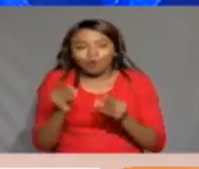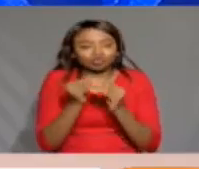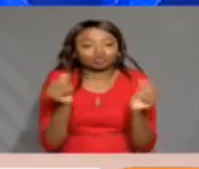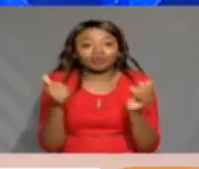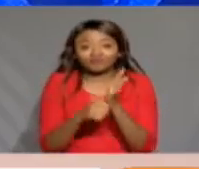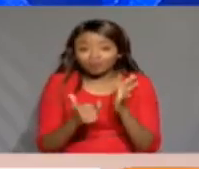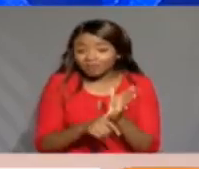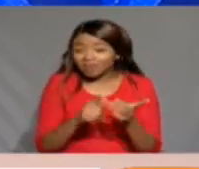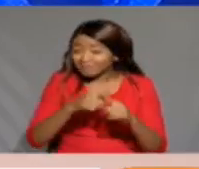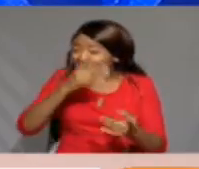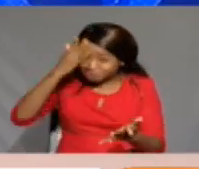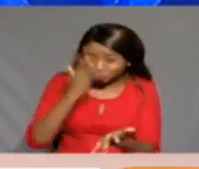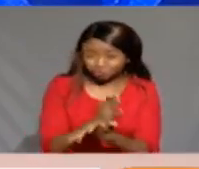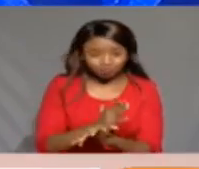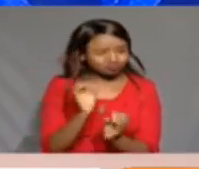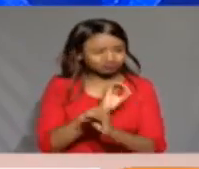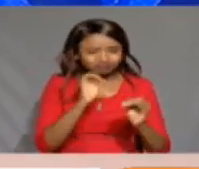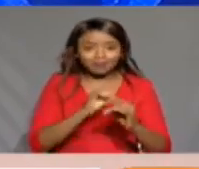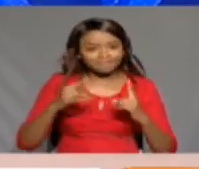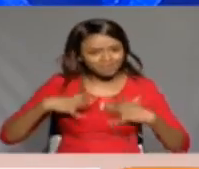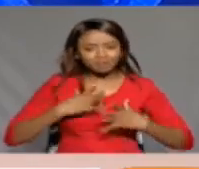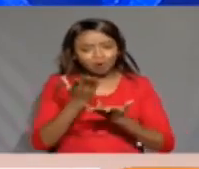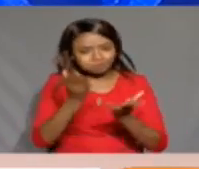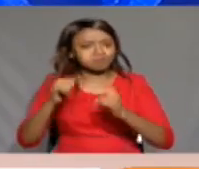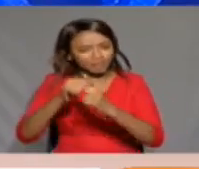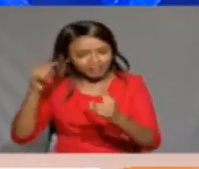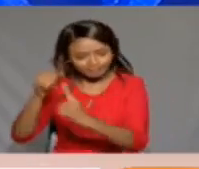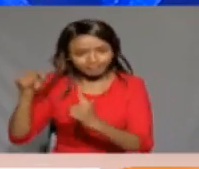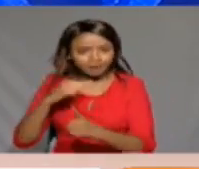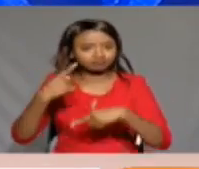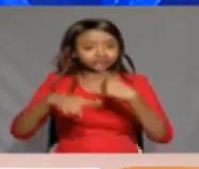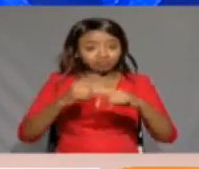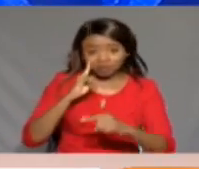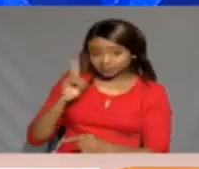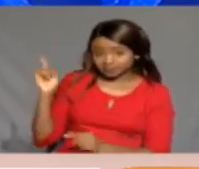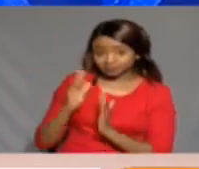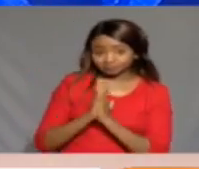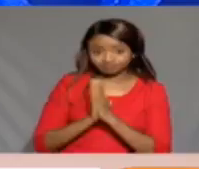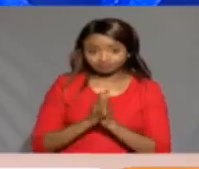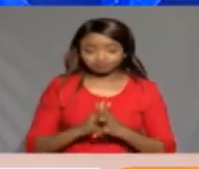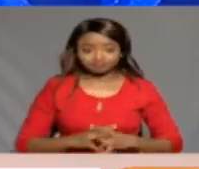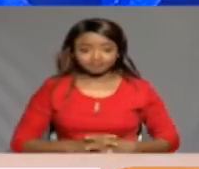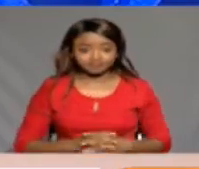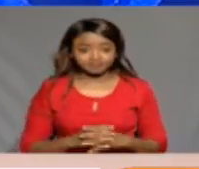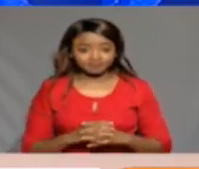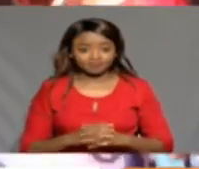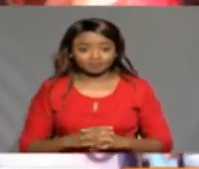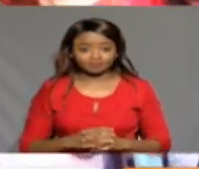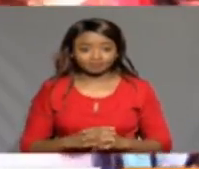conflict-ridden areas, yet killers are still on a rampage. In Oxycolia with more.